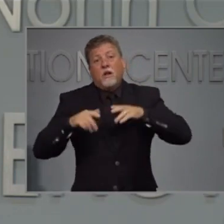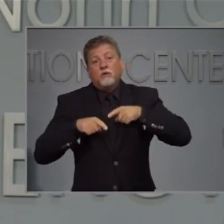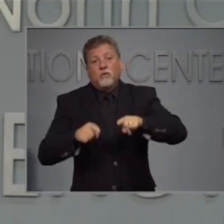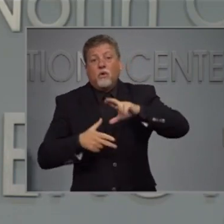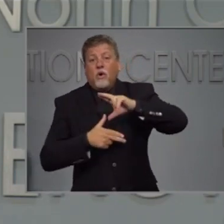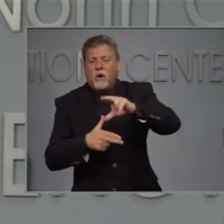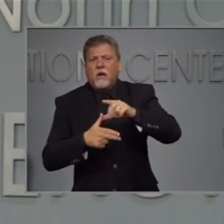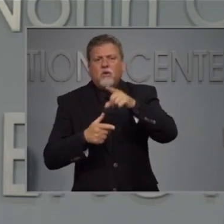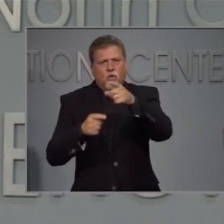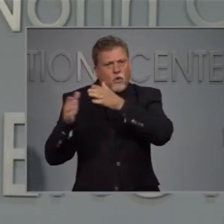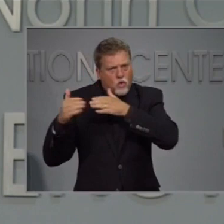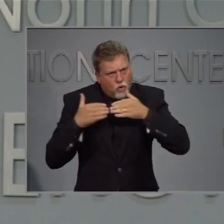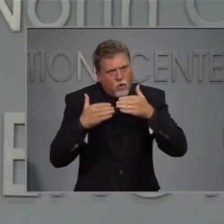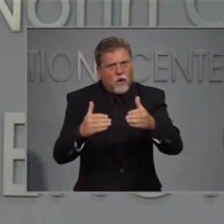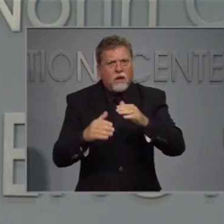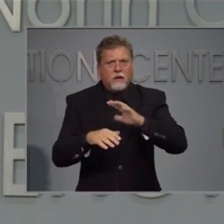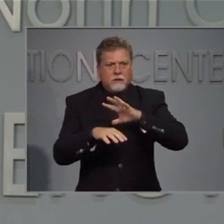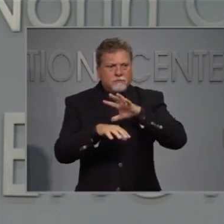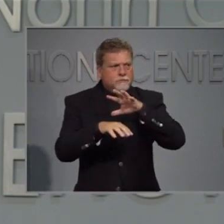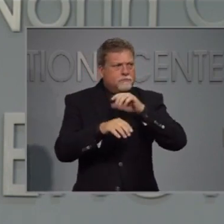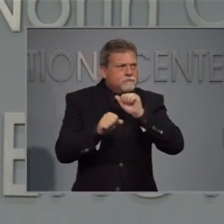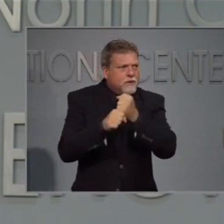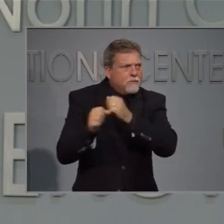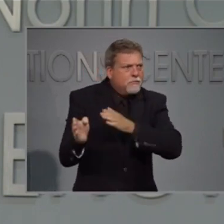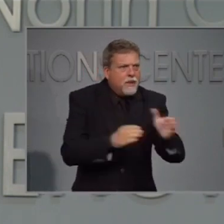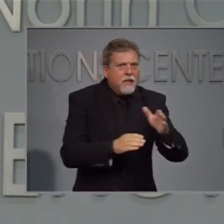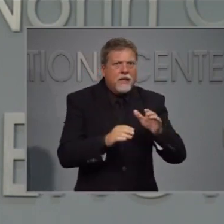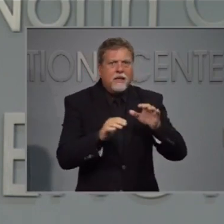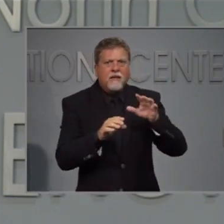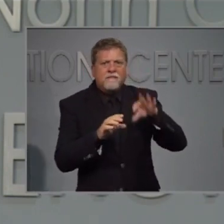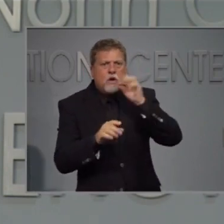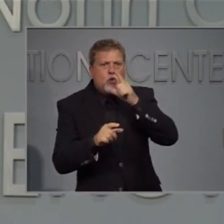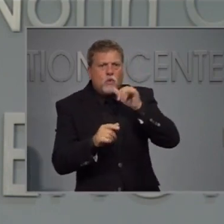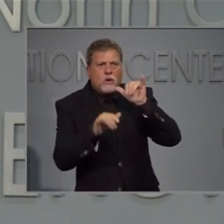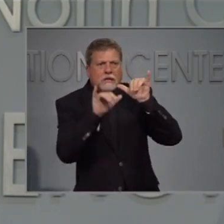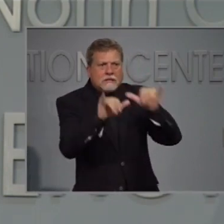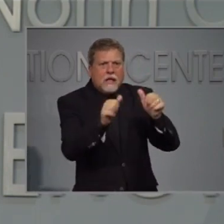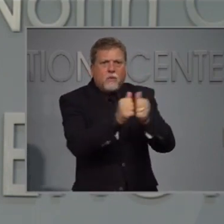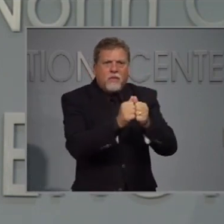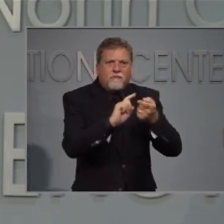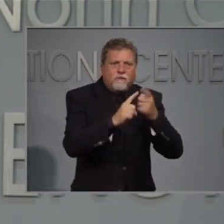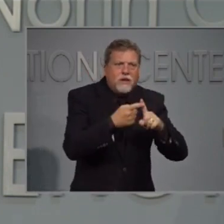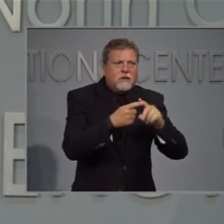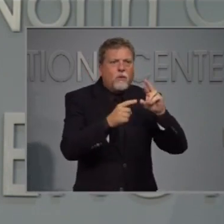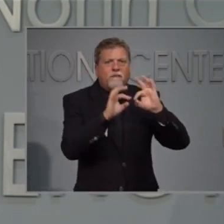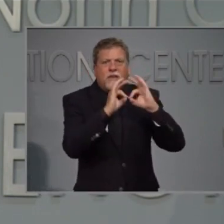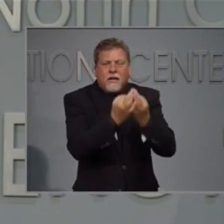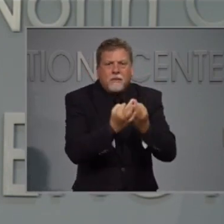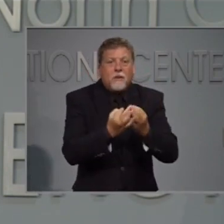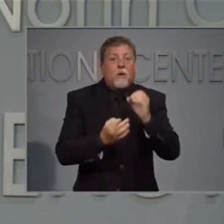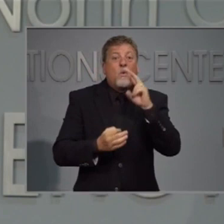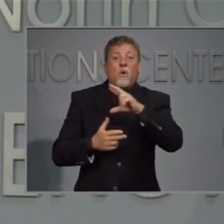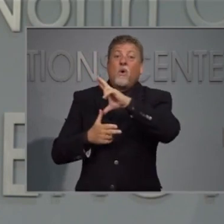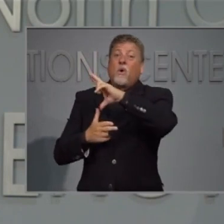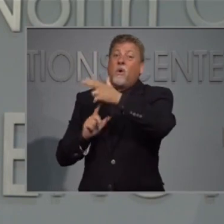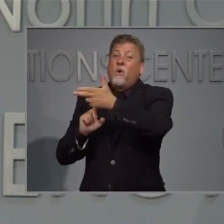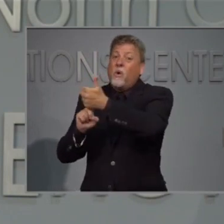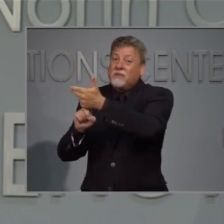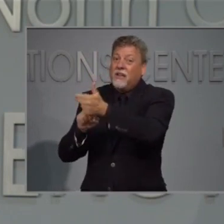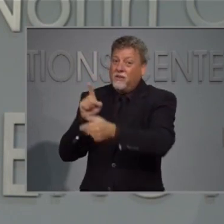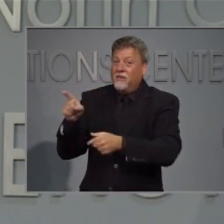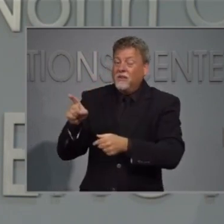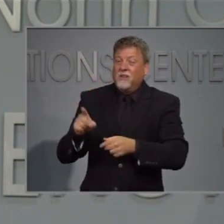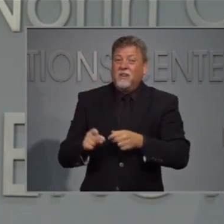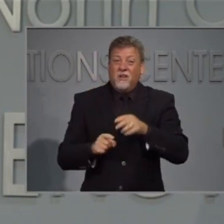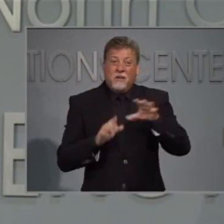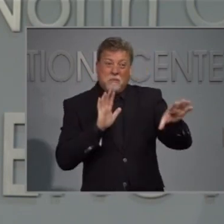or friends or at a hotel if they have to evacuate. Staying at a shelter will not be a good primary option during